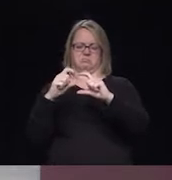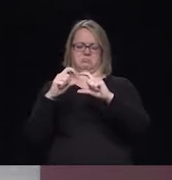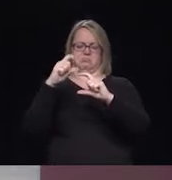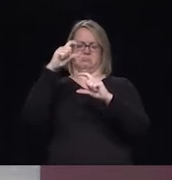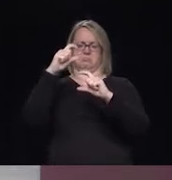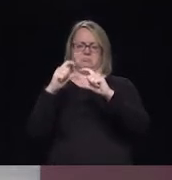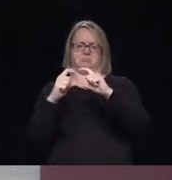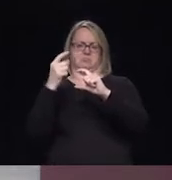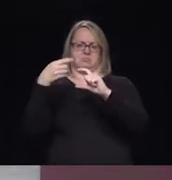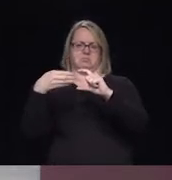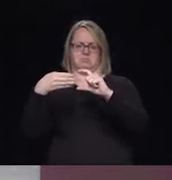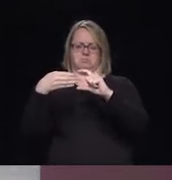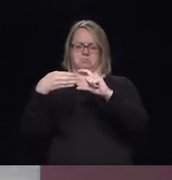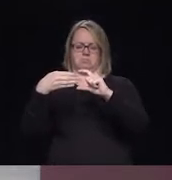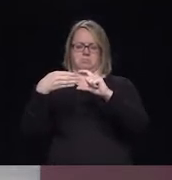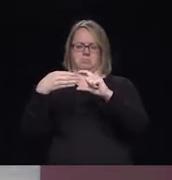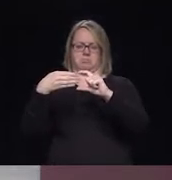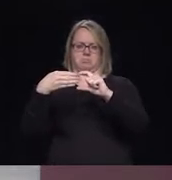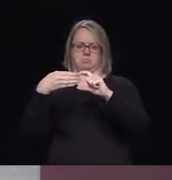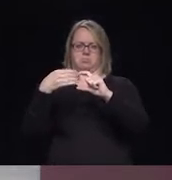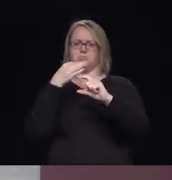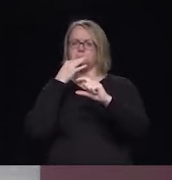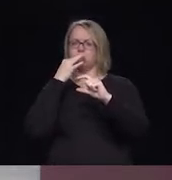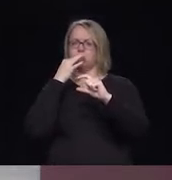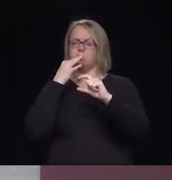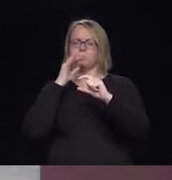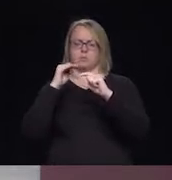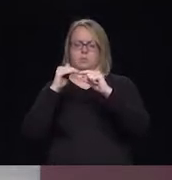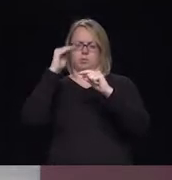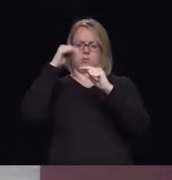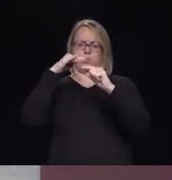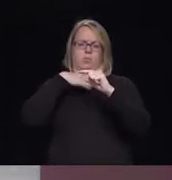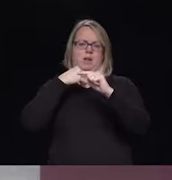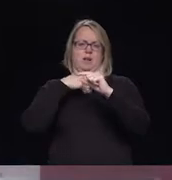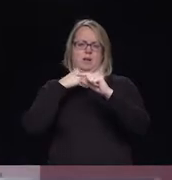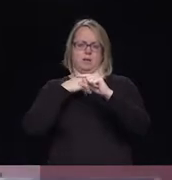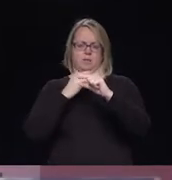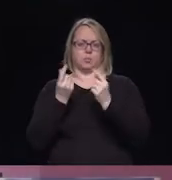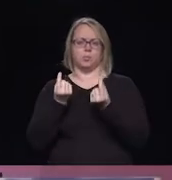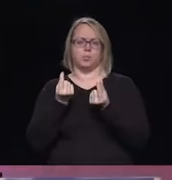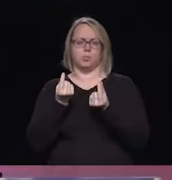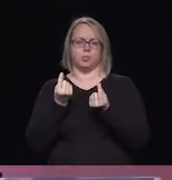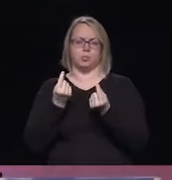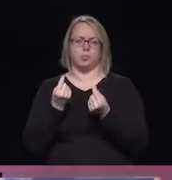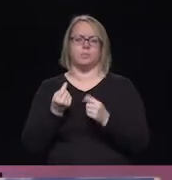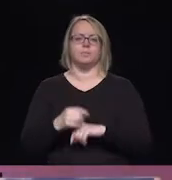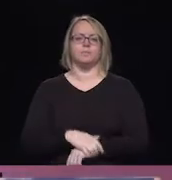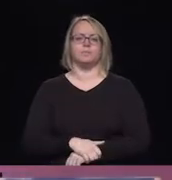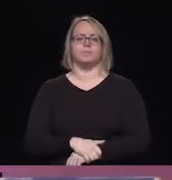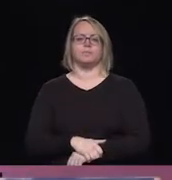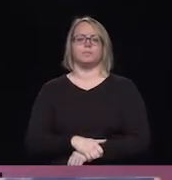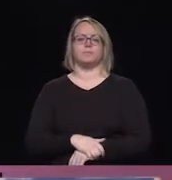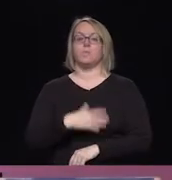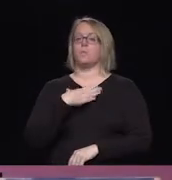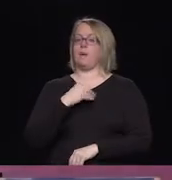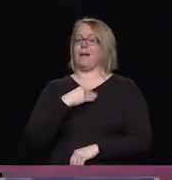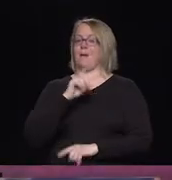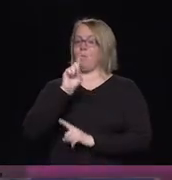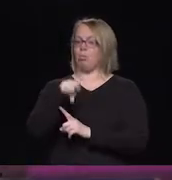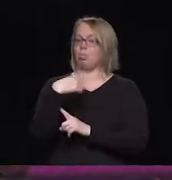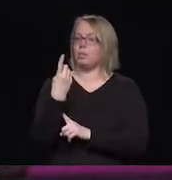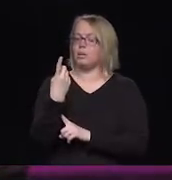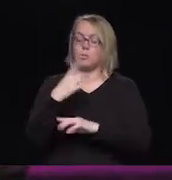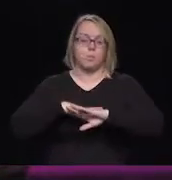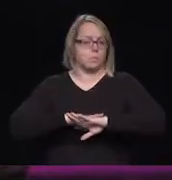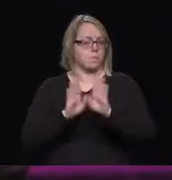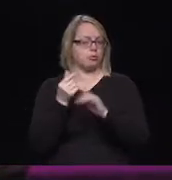much, much brighter as we get up closer to the sky. So I'm leaving the brush dirty. I'm going to soak it up in white.